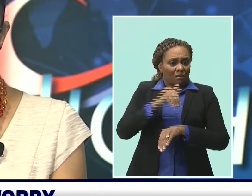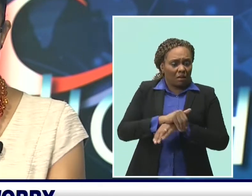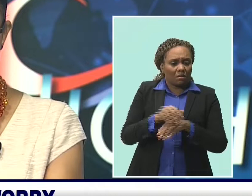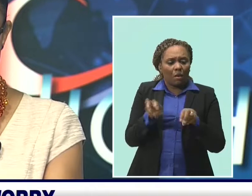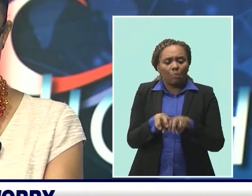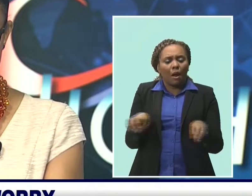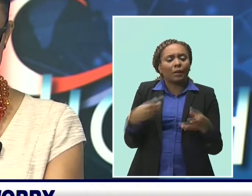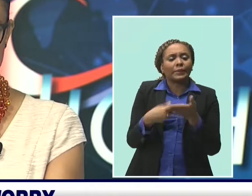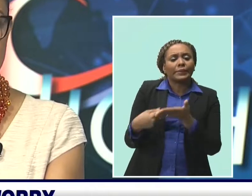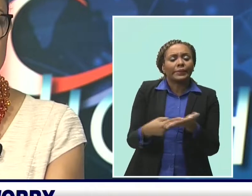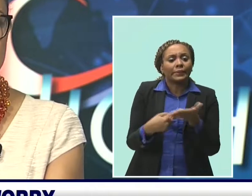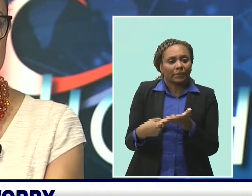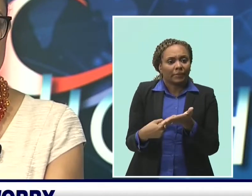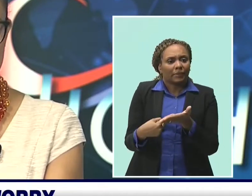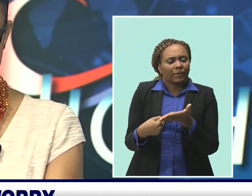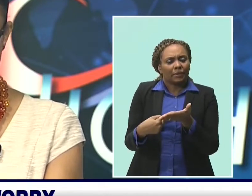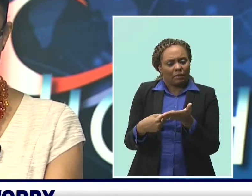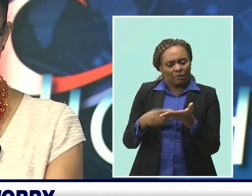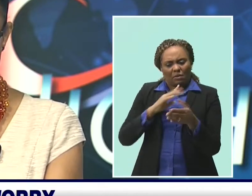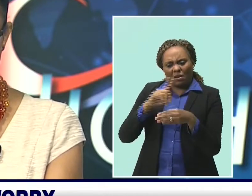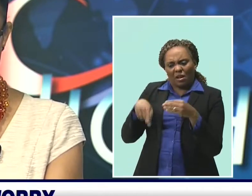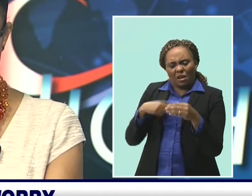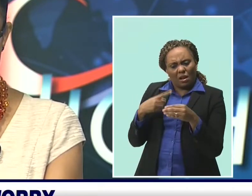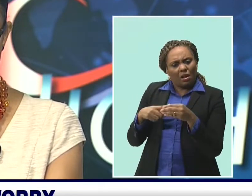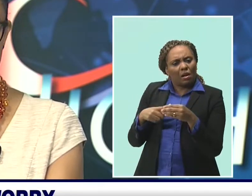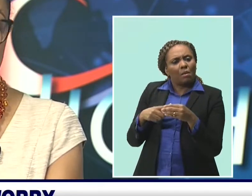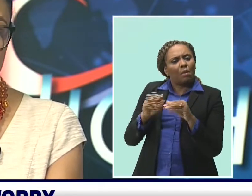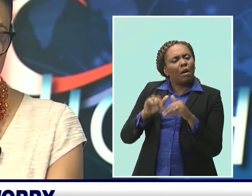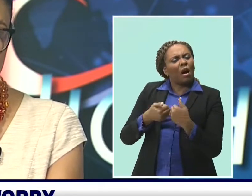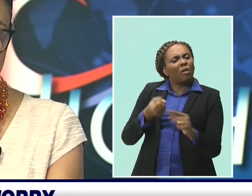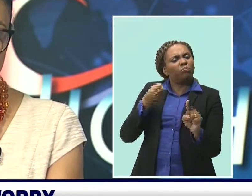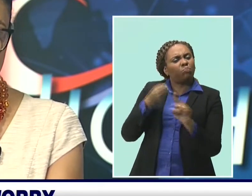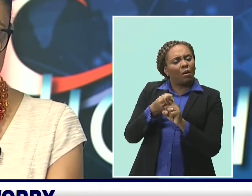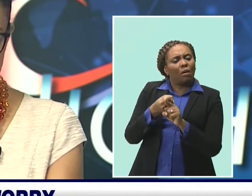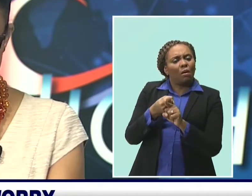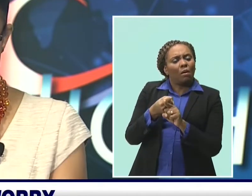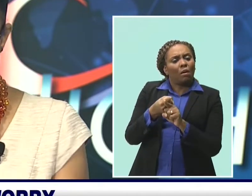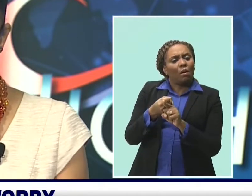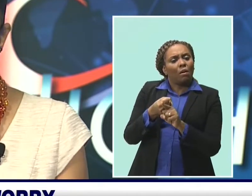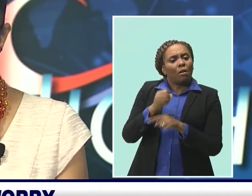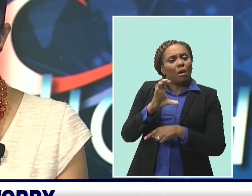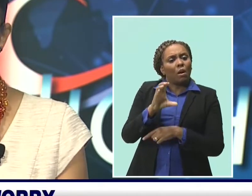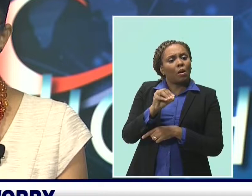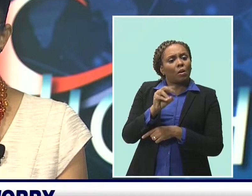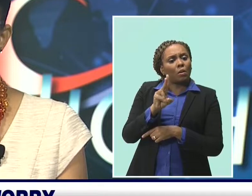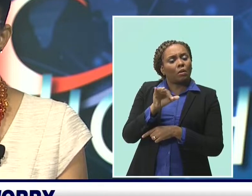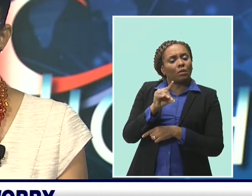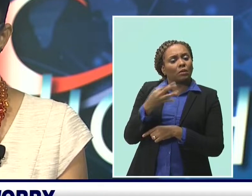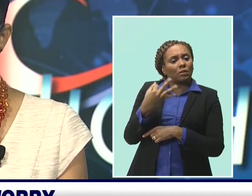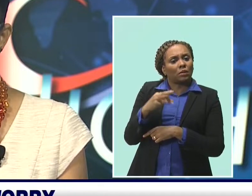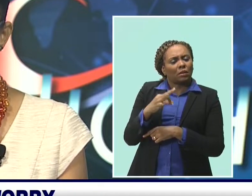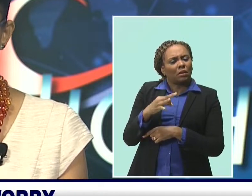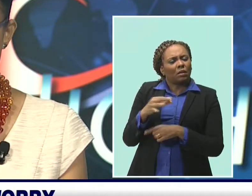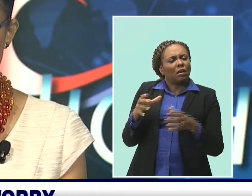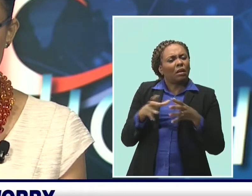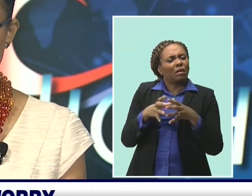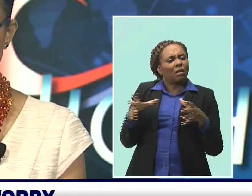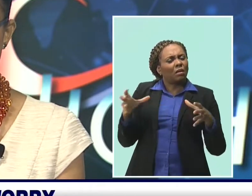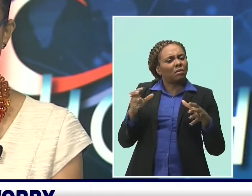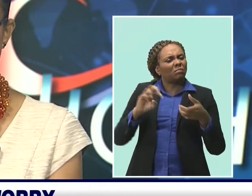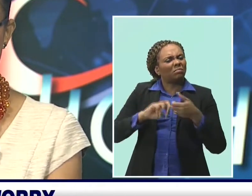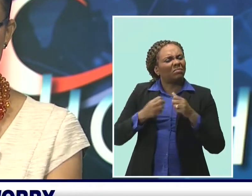She says studies conducted in countries which the pandemic affected earlier than Barbados have revealed some worrisome